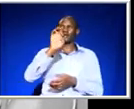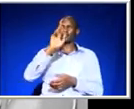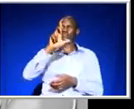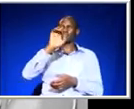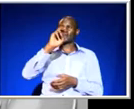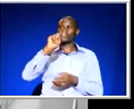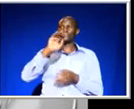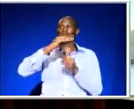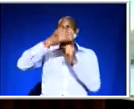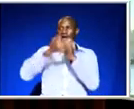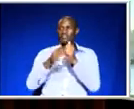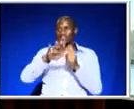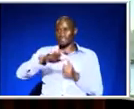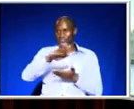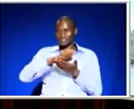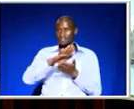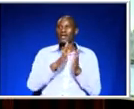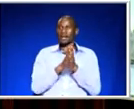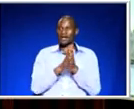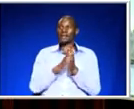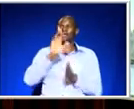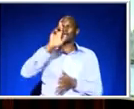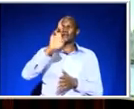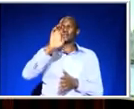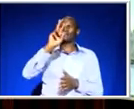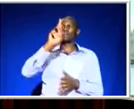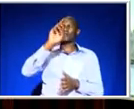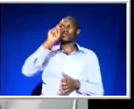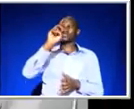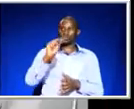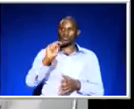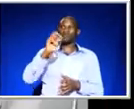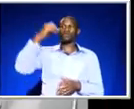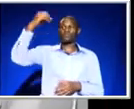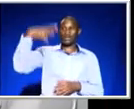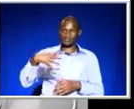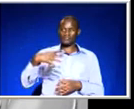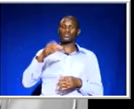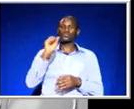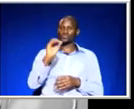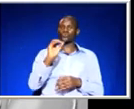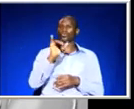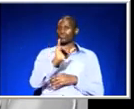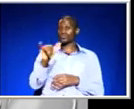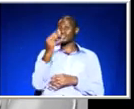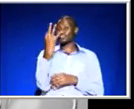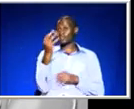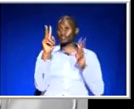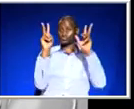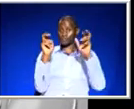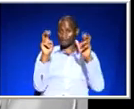curved surfaces and refraction of light. So those three